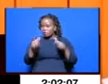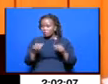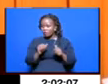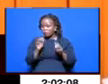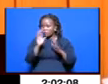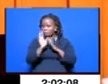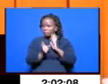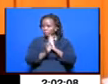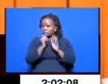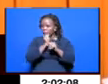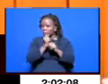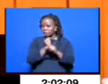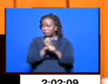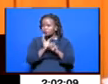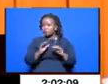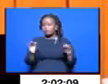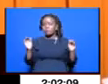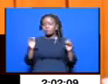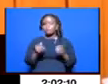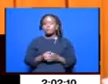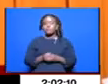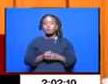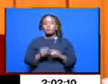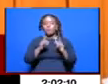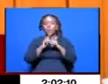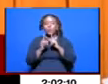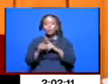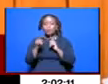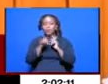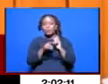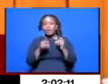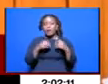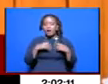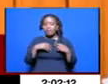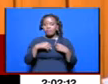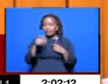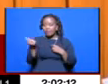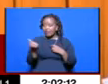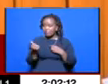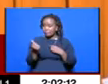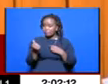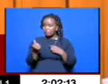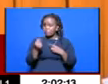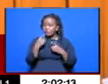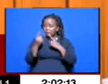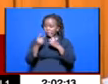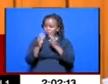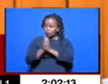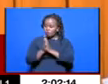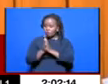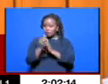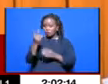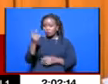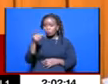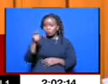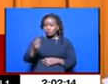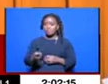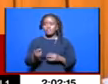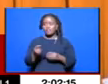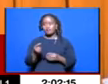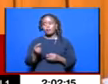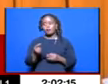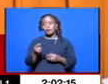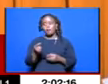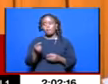And there's a quotation or citation by two judges, Justice Hedge and